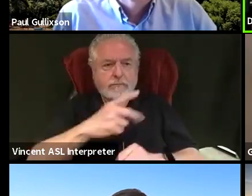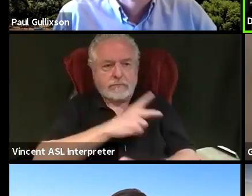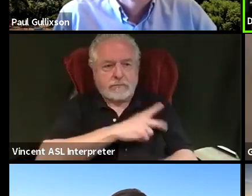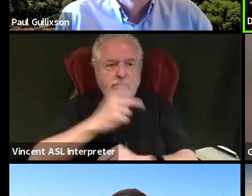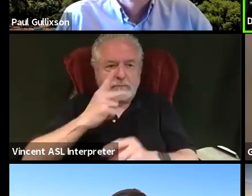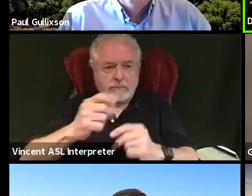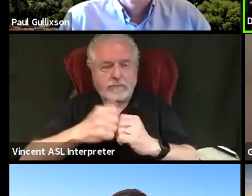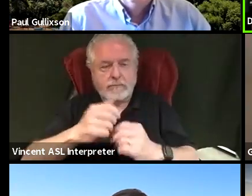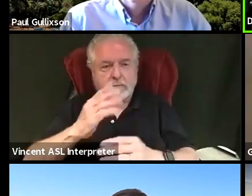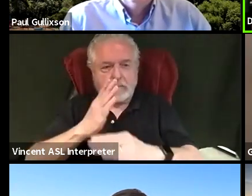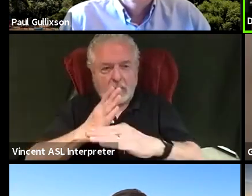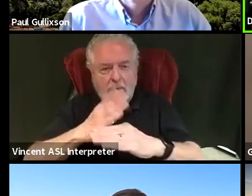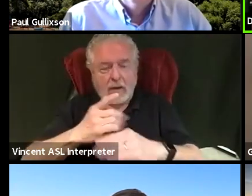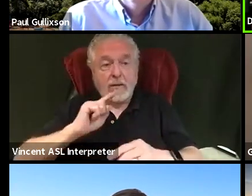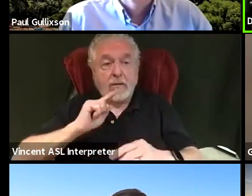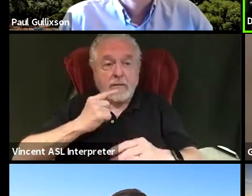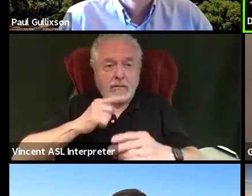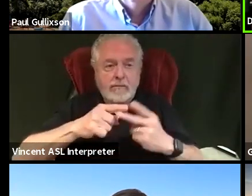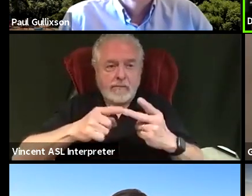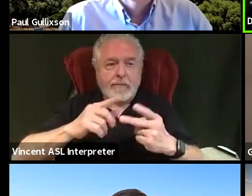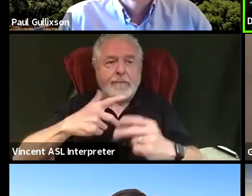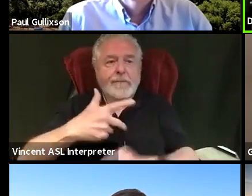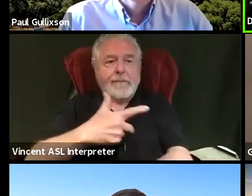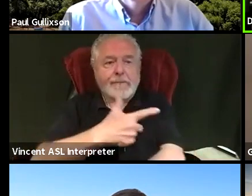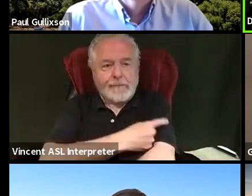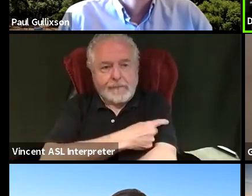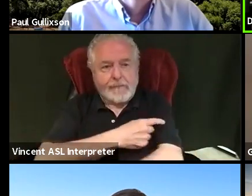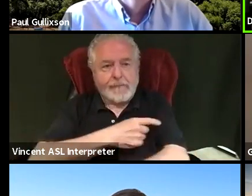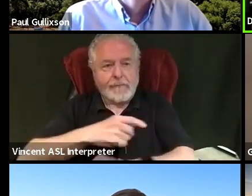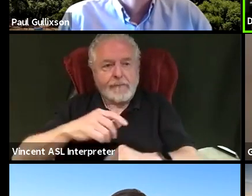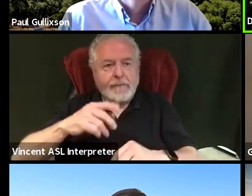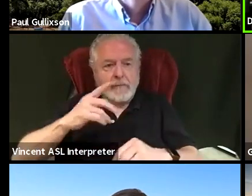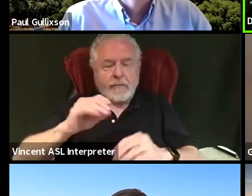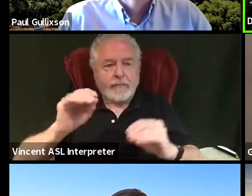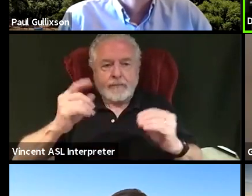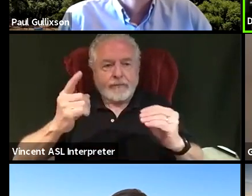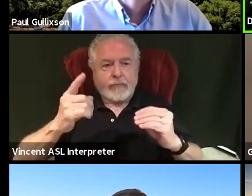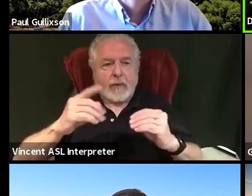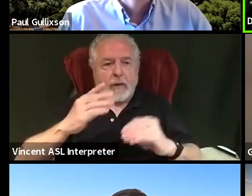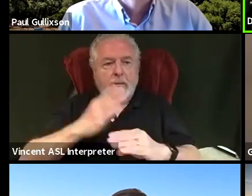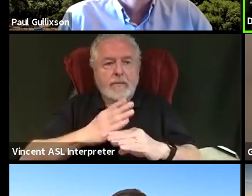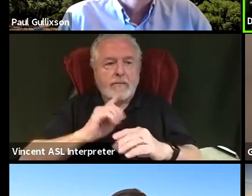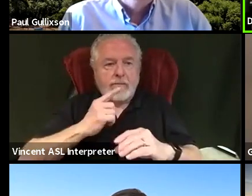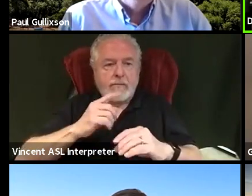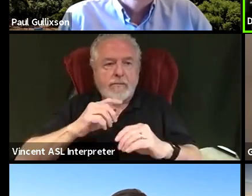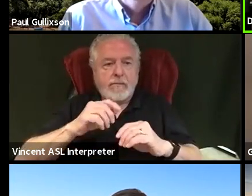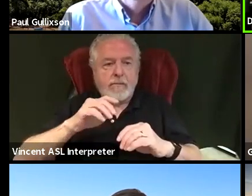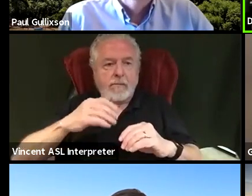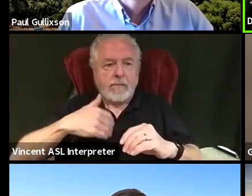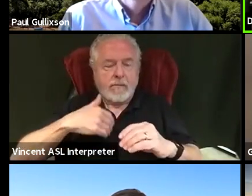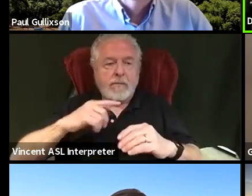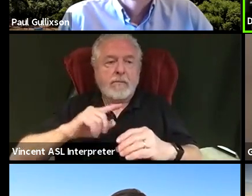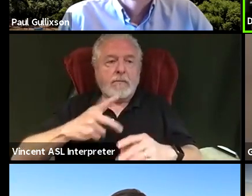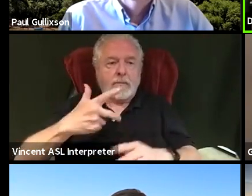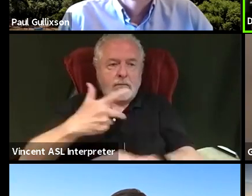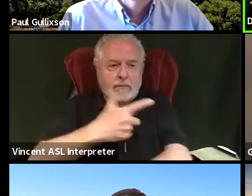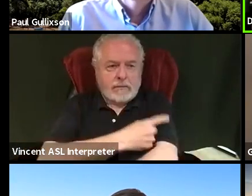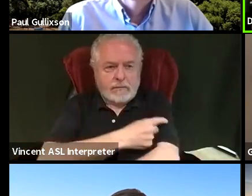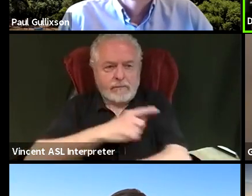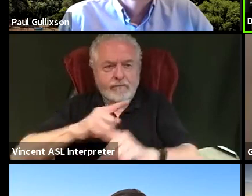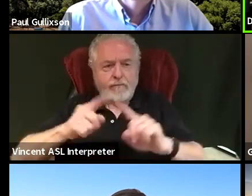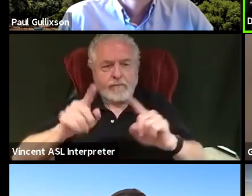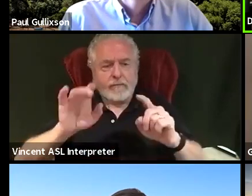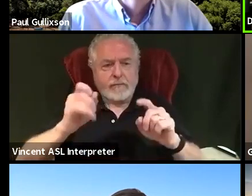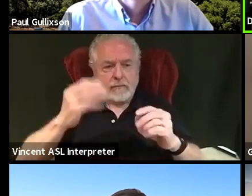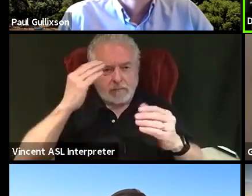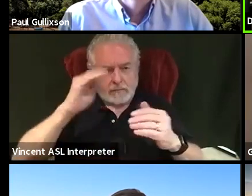I've seen with moderate to severe illness have been vaccinated. I haven't seen anyone with moderate severe illness who has been vaccinated. But just